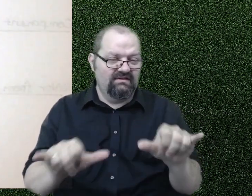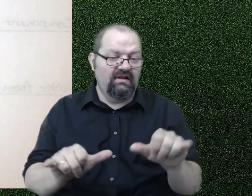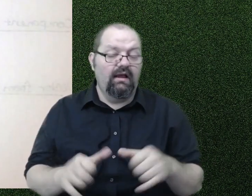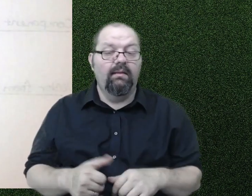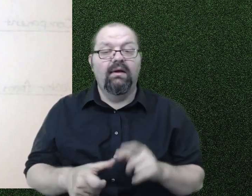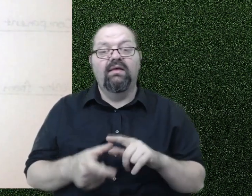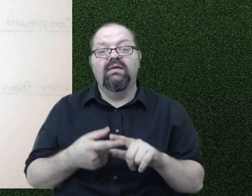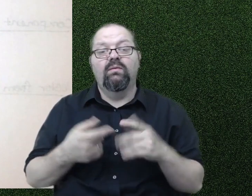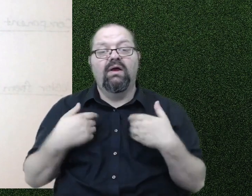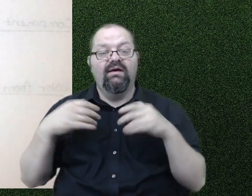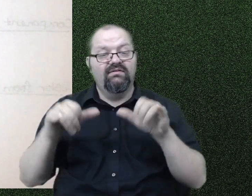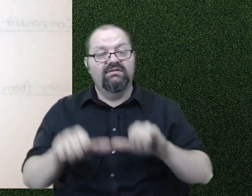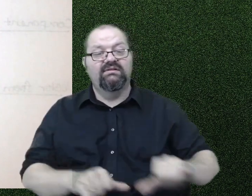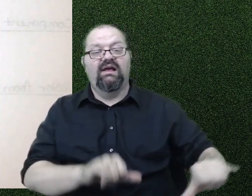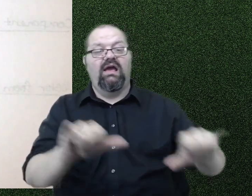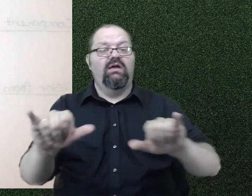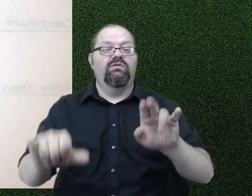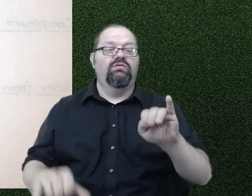vectors.